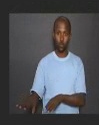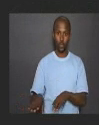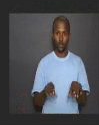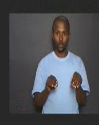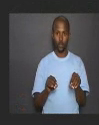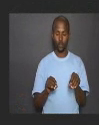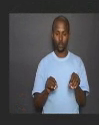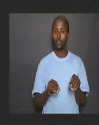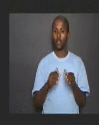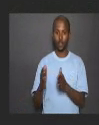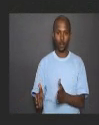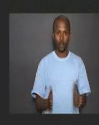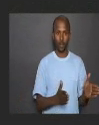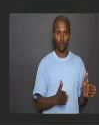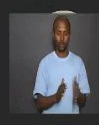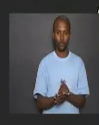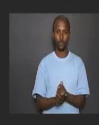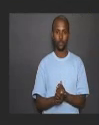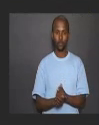Students, let's get ready.